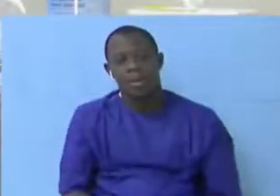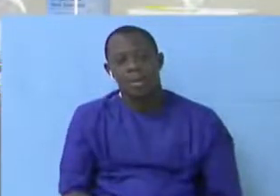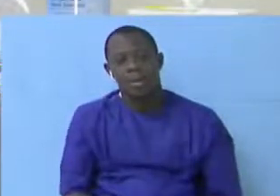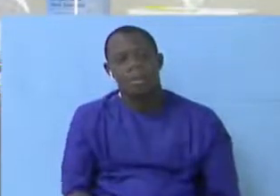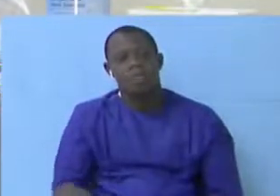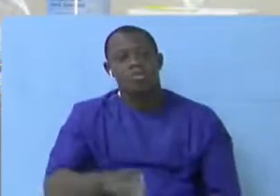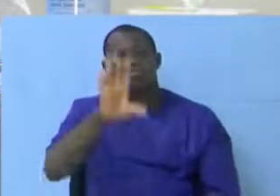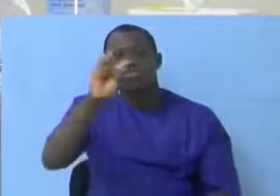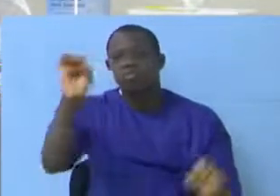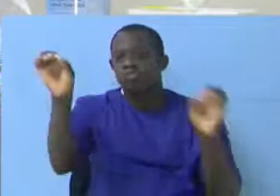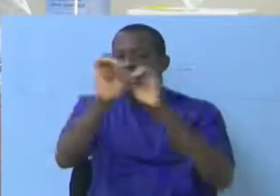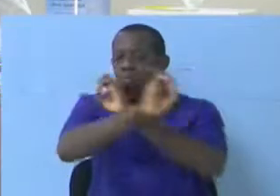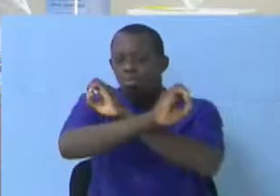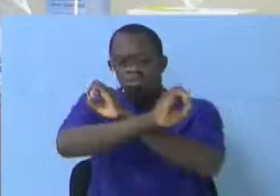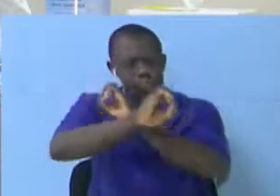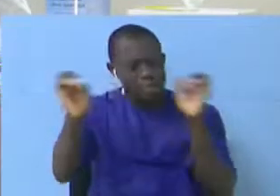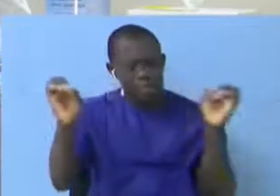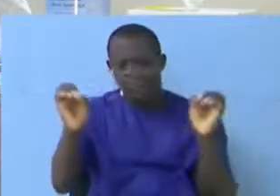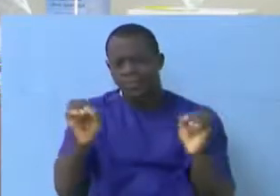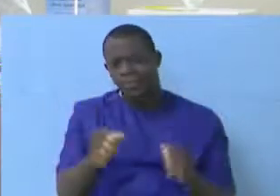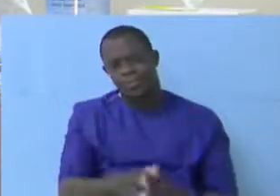For doing nothing, actually.